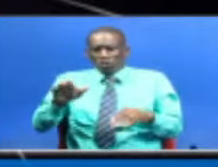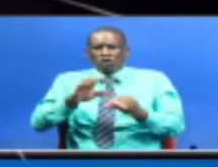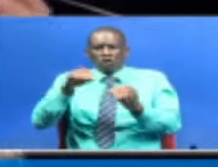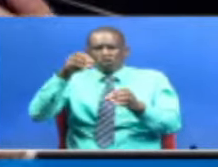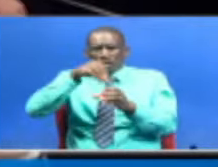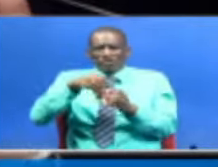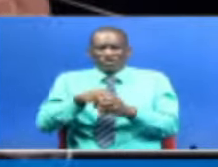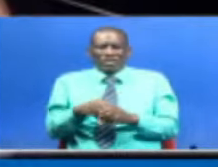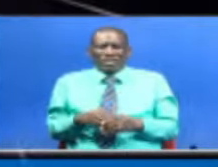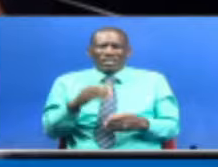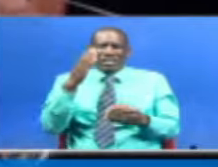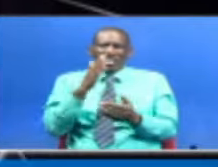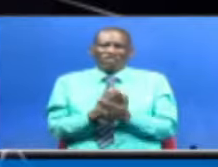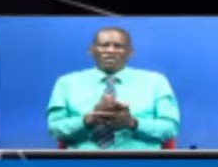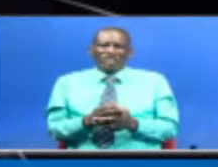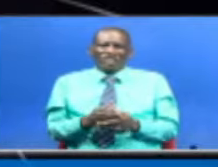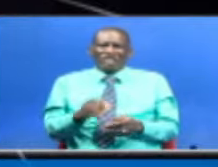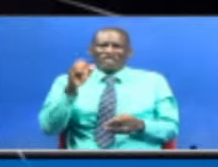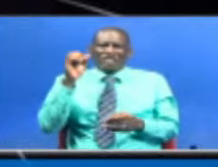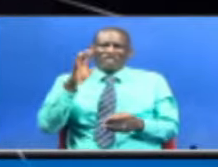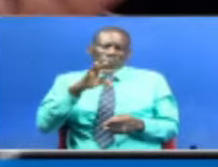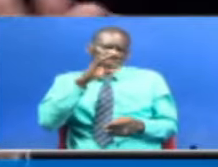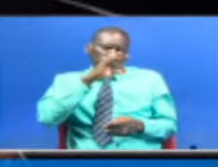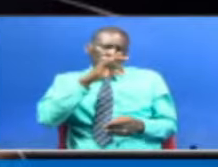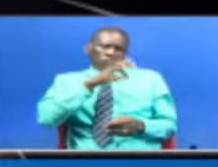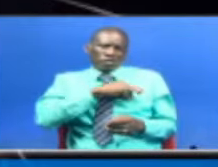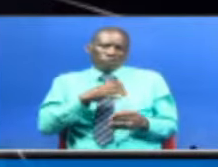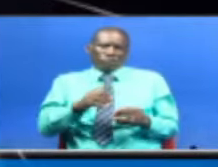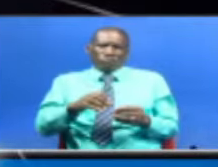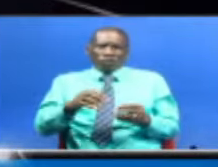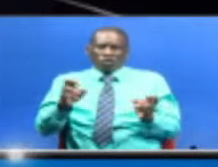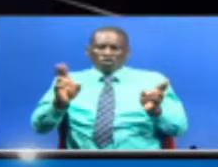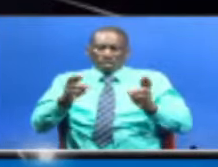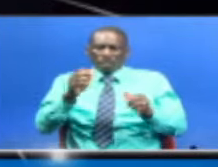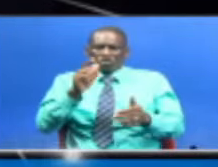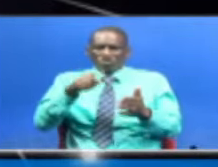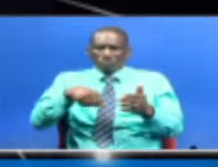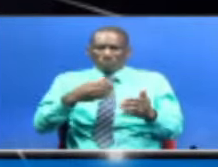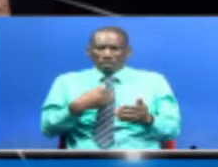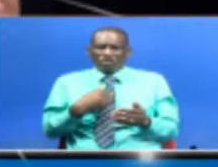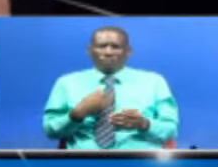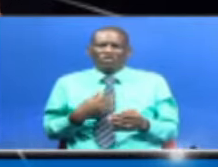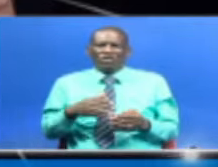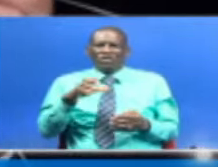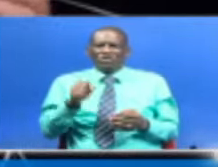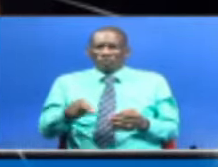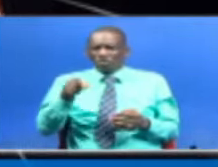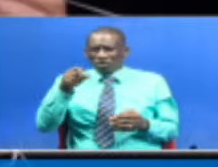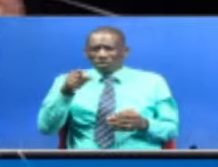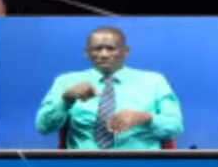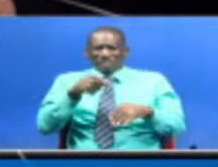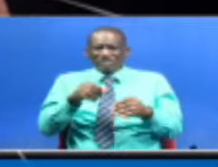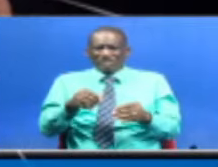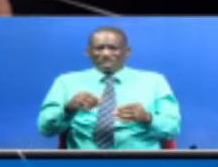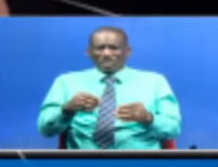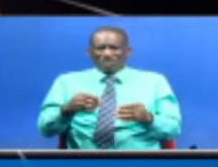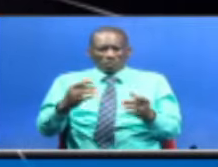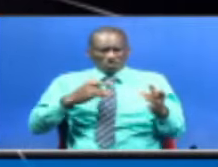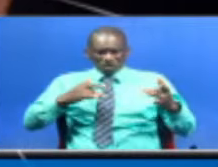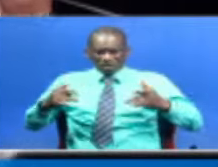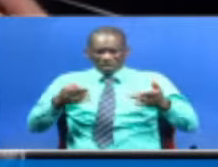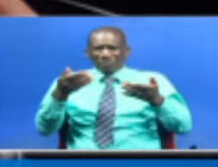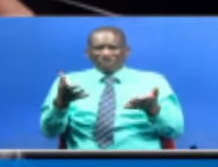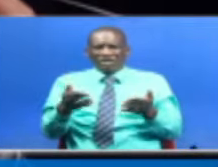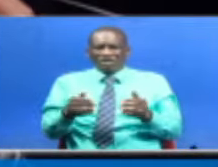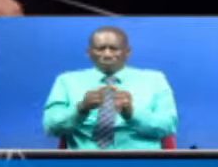in fact, they get higher return on the grid they already have. So this is the type of considerations with the